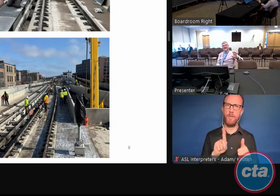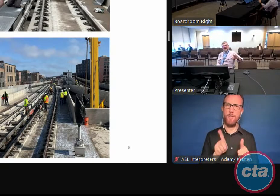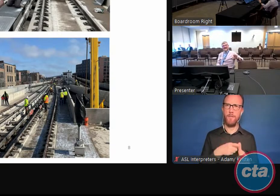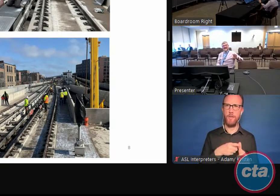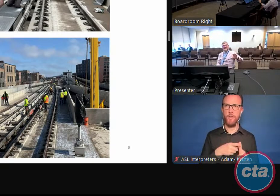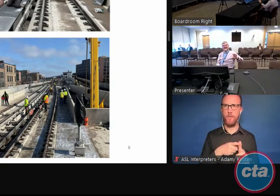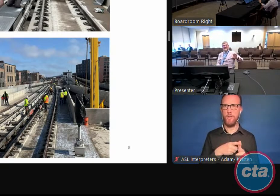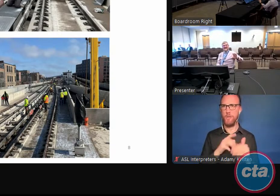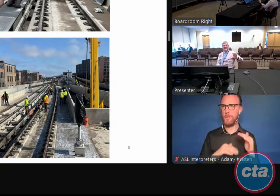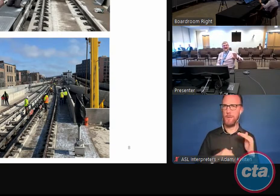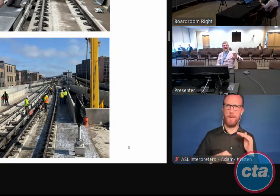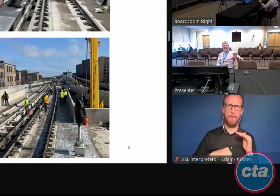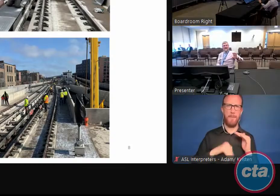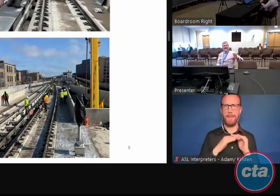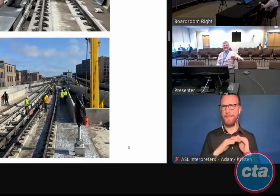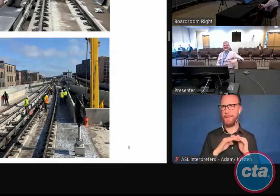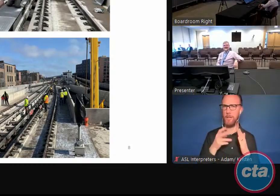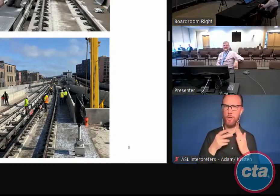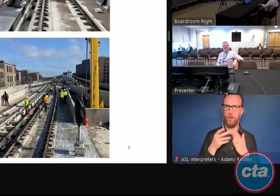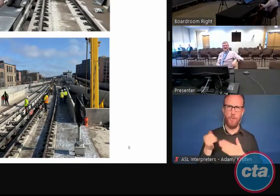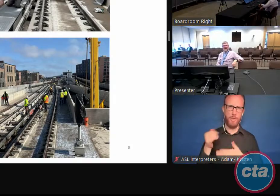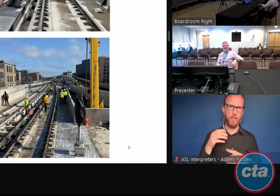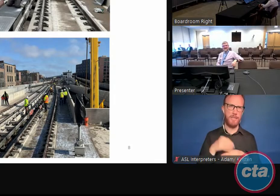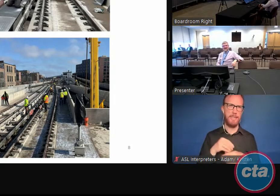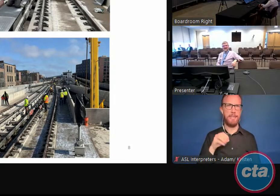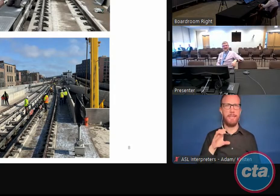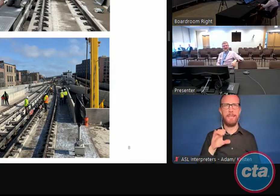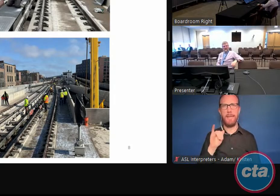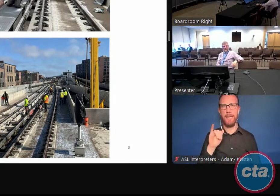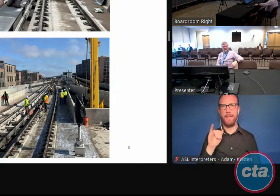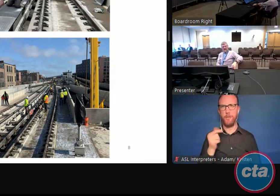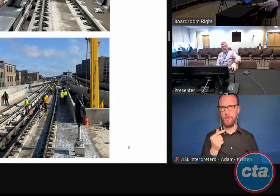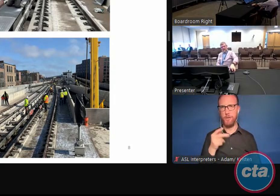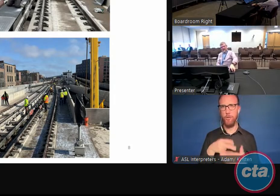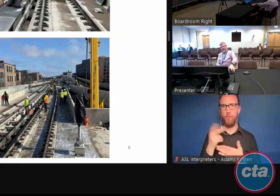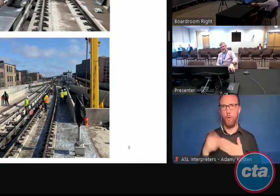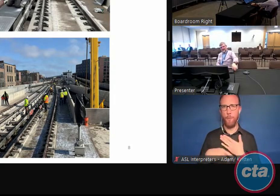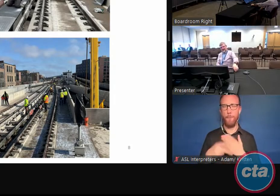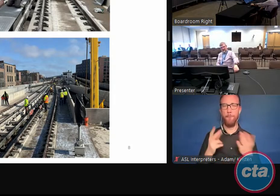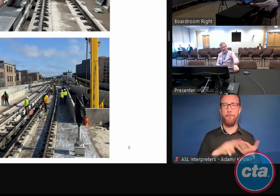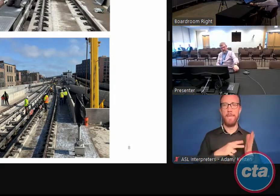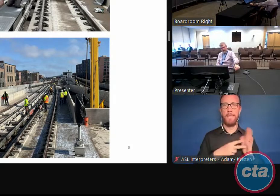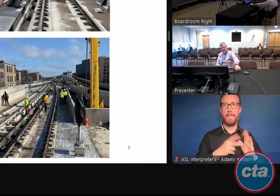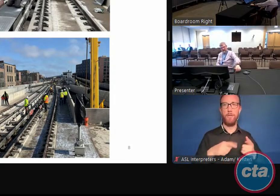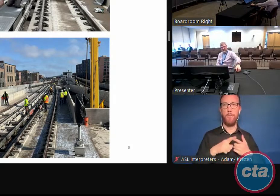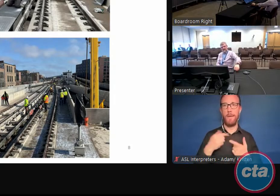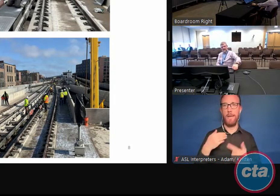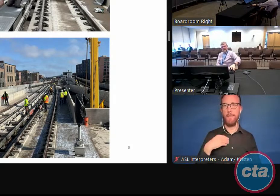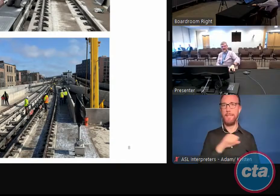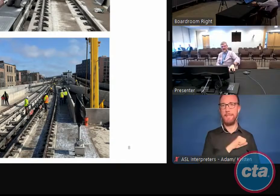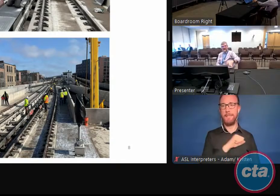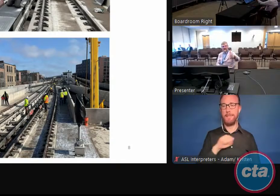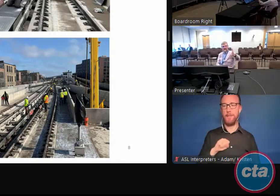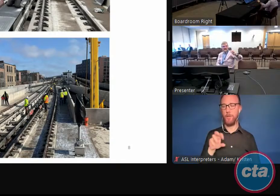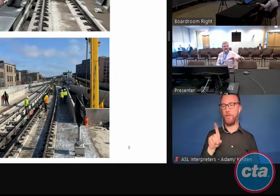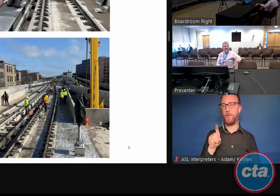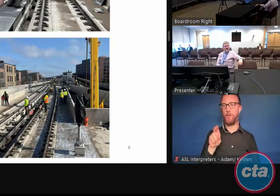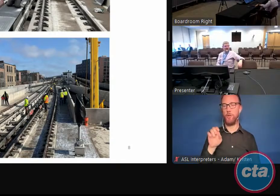capacity project in the CIG program. So when we took Senator Durbin, who's